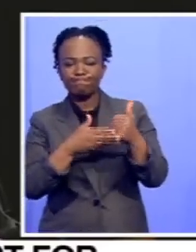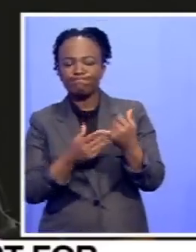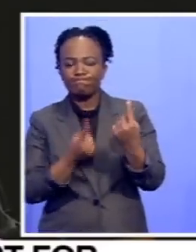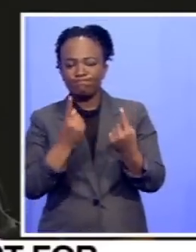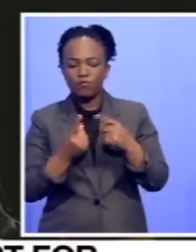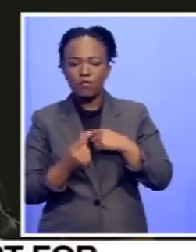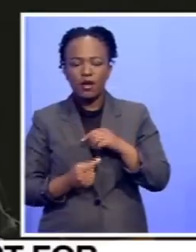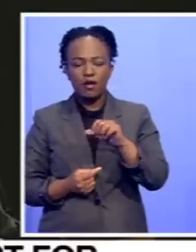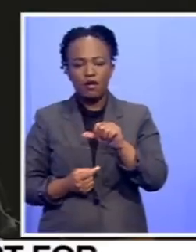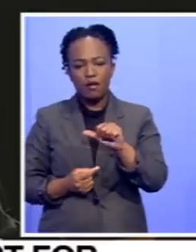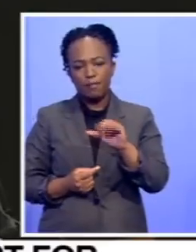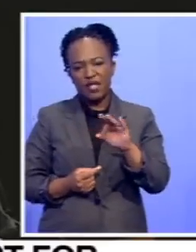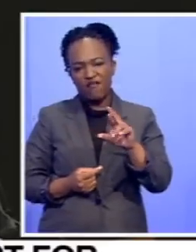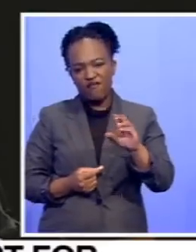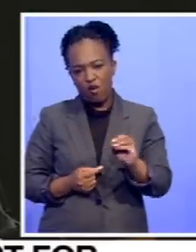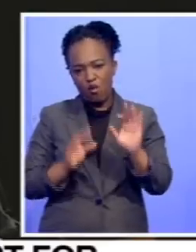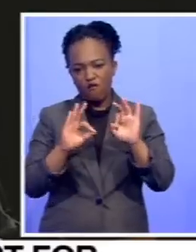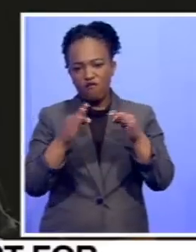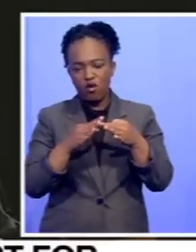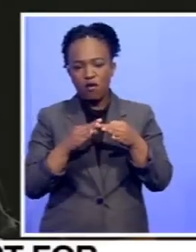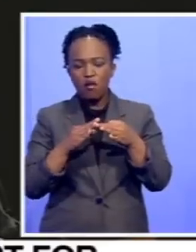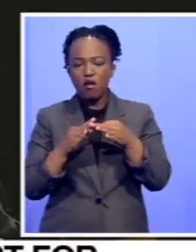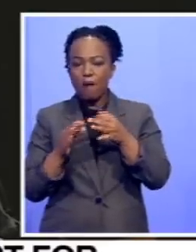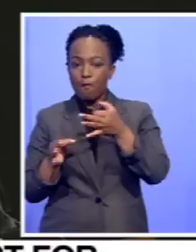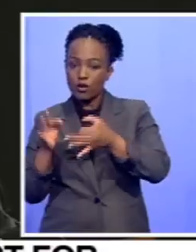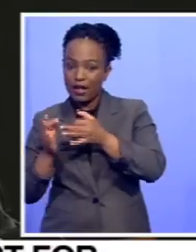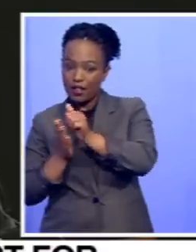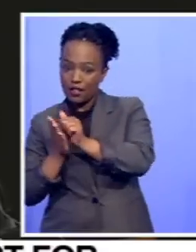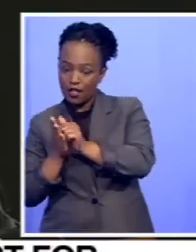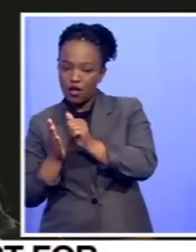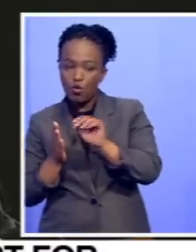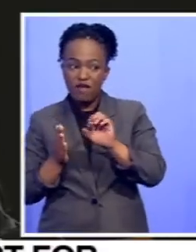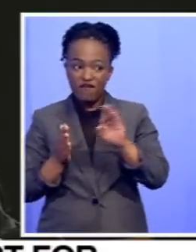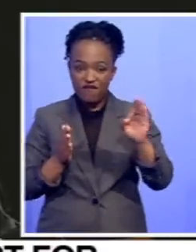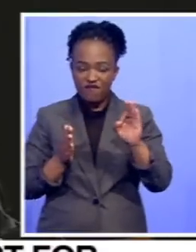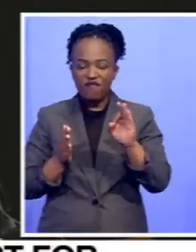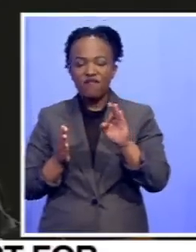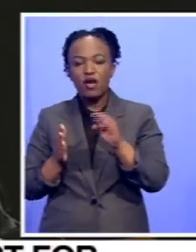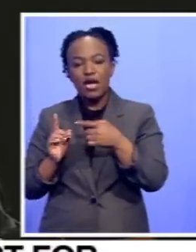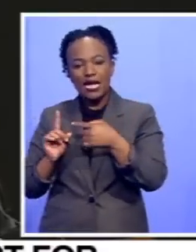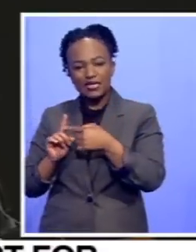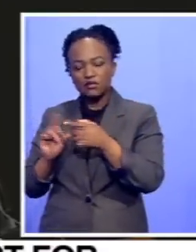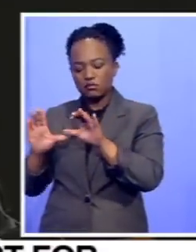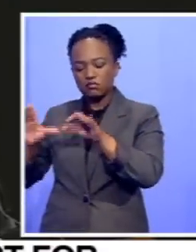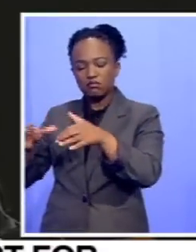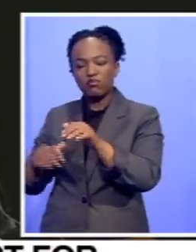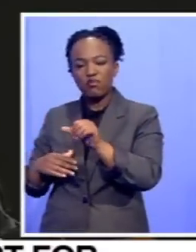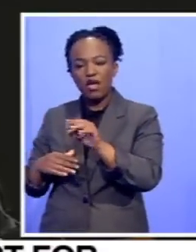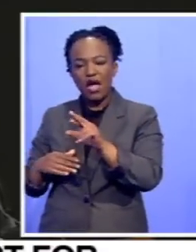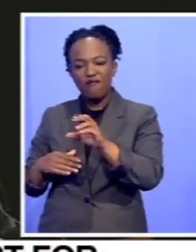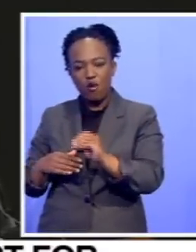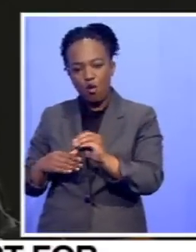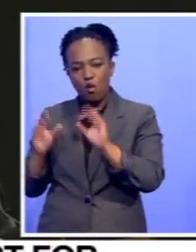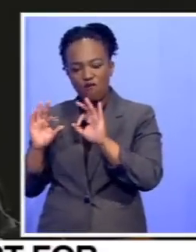by AfriForum. There was a political agenda between AfriForum and the EFF. 24. The state led the evidence of 2